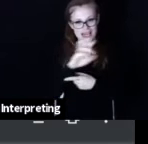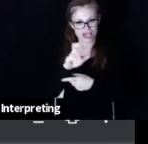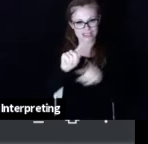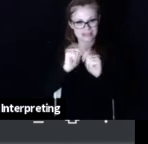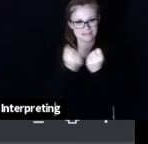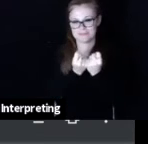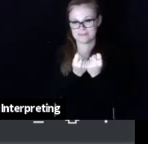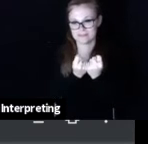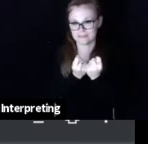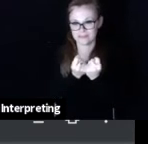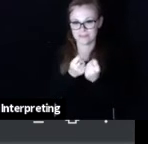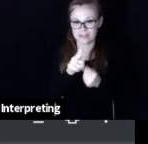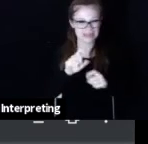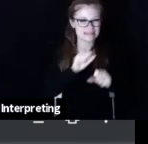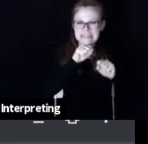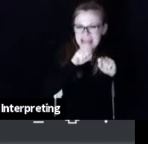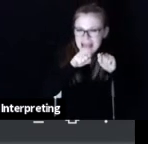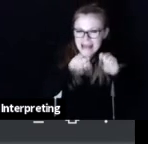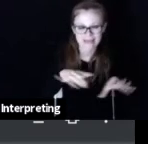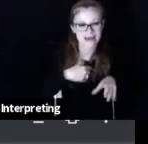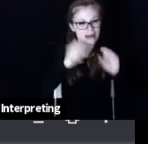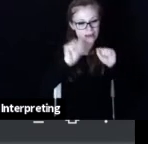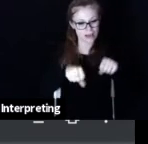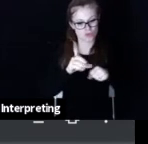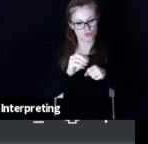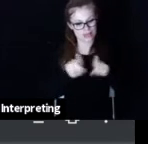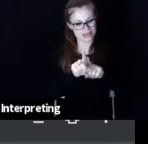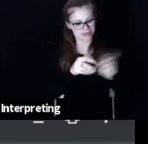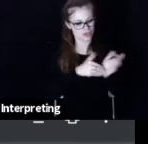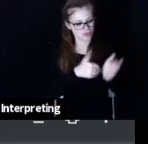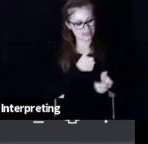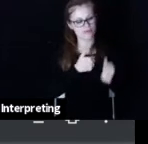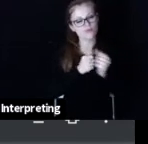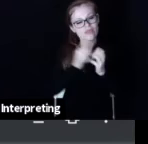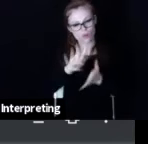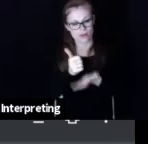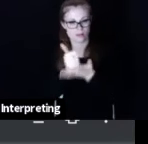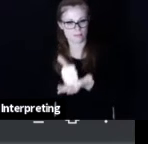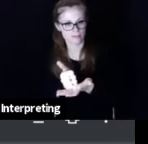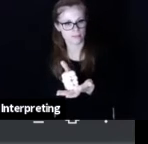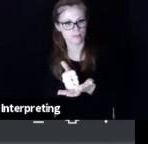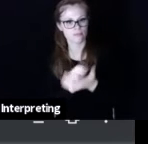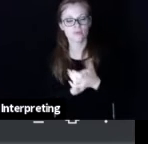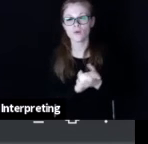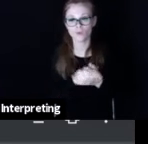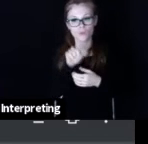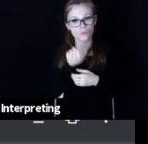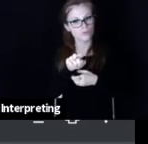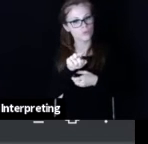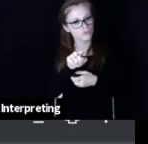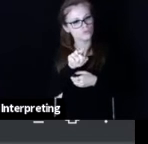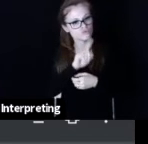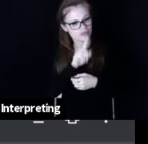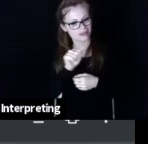I can do as a provider without your help. And so as an official active partner, make sure